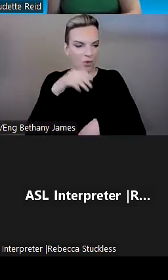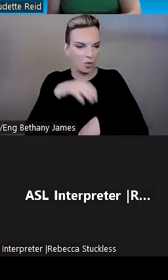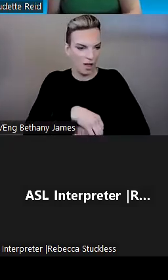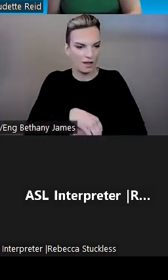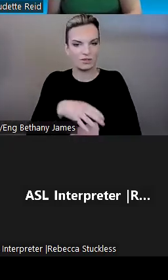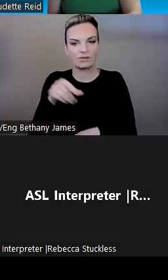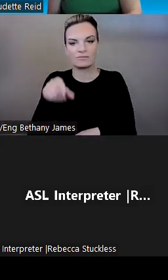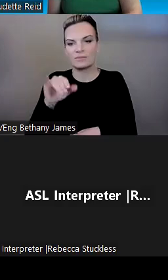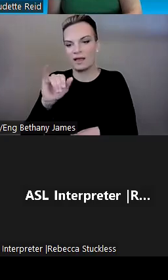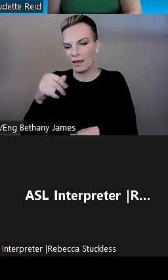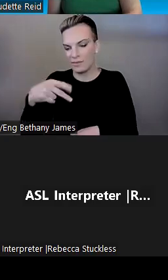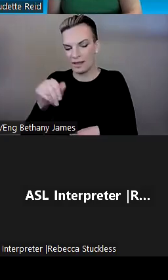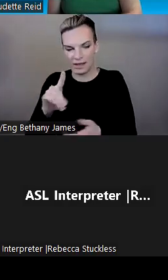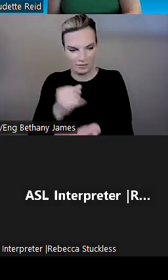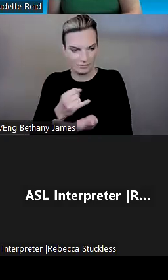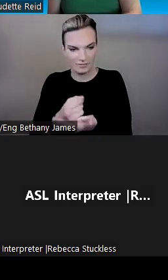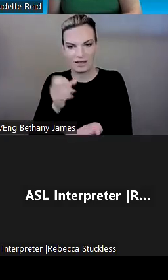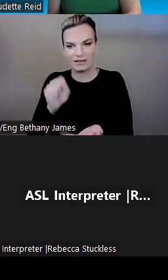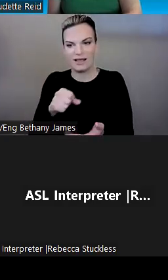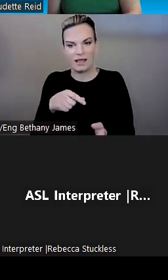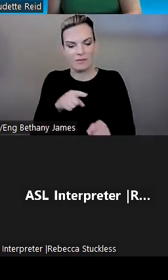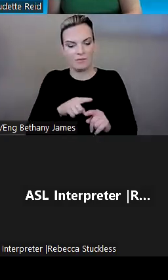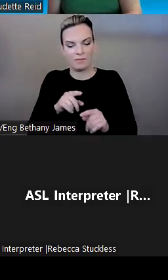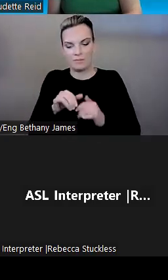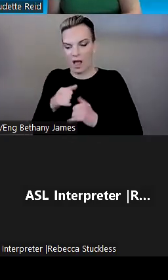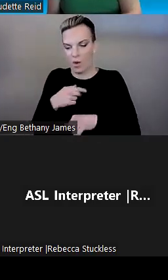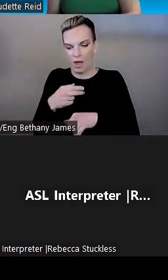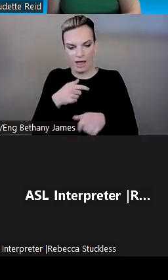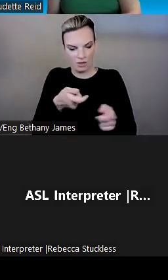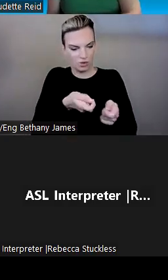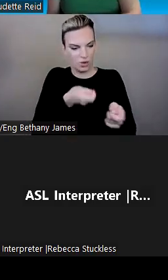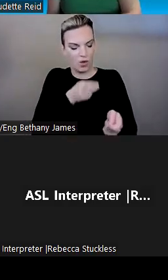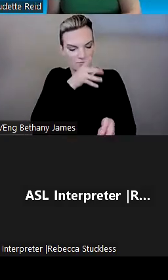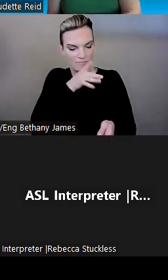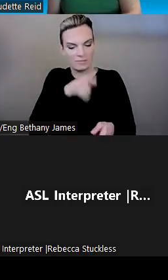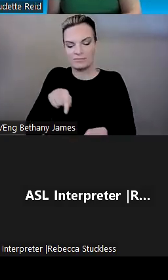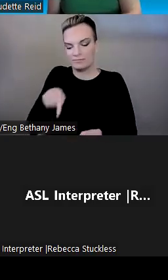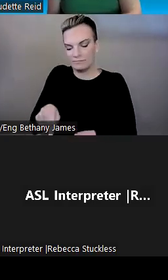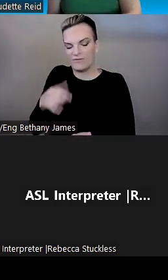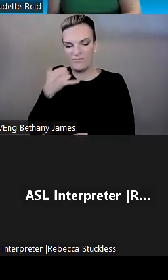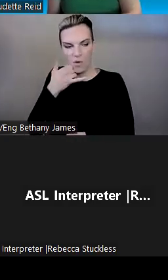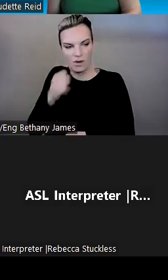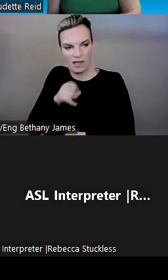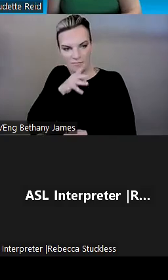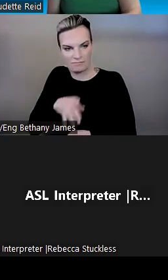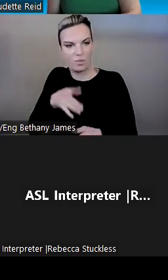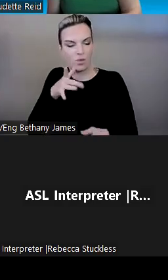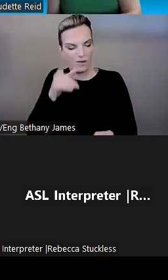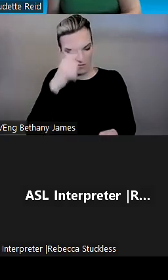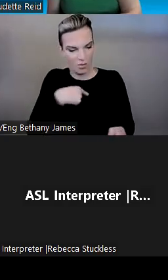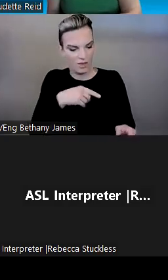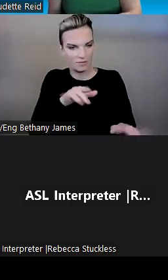iPad just from the phone once you get that set up. Assistive